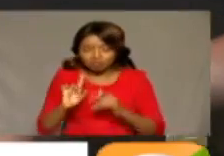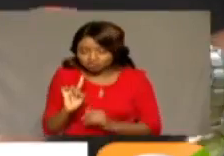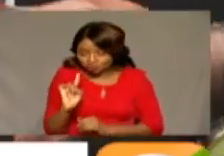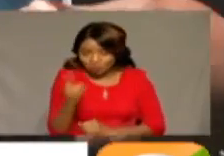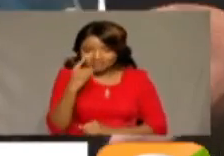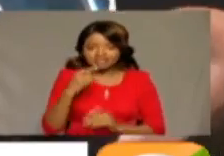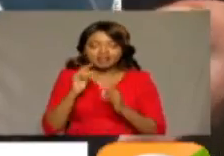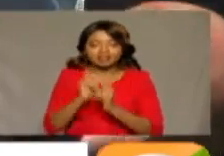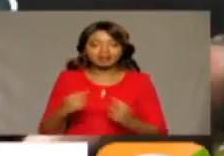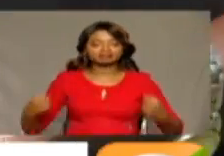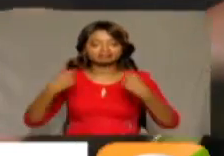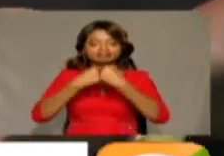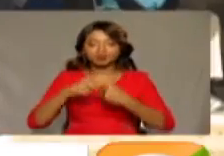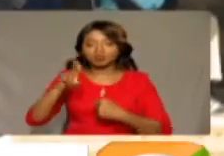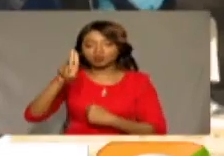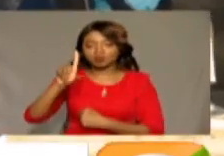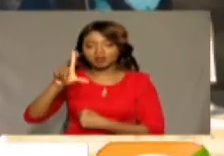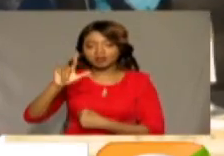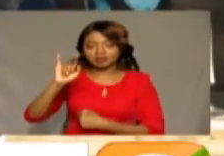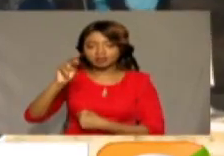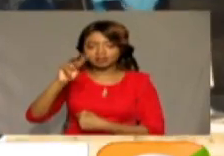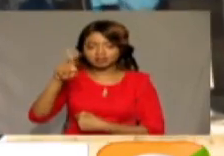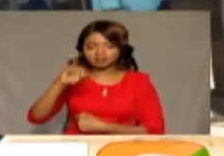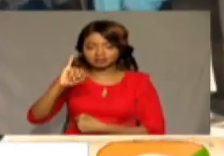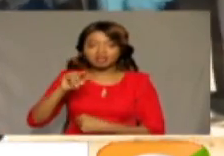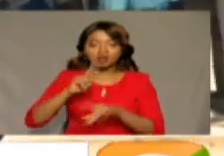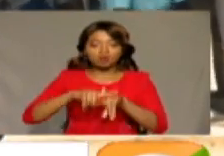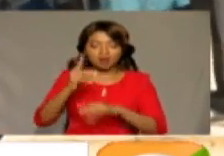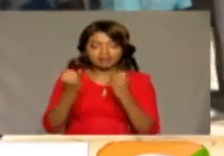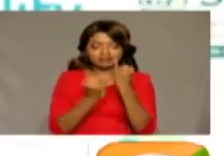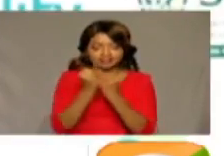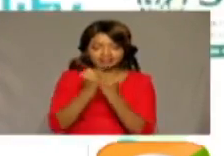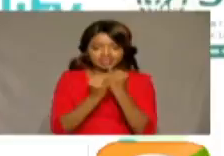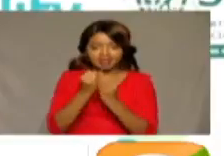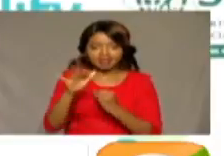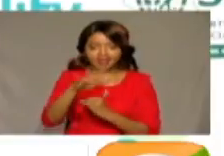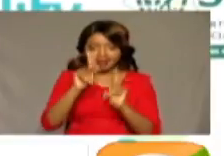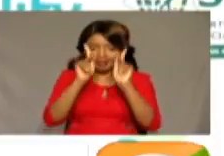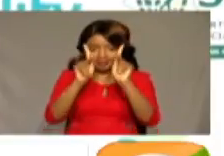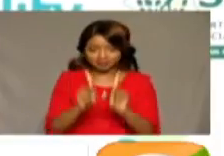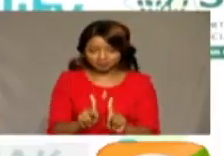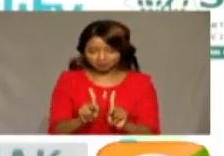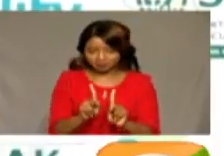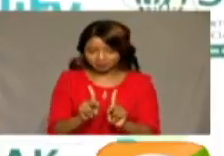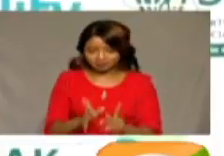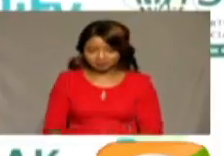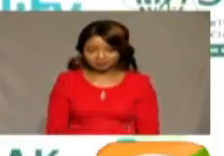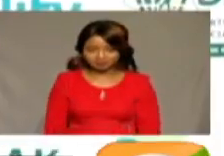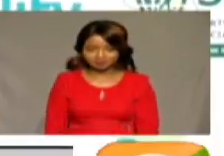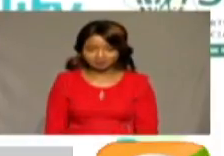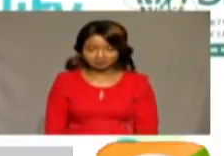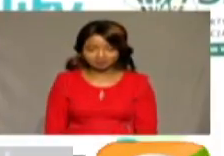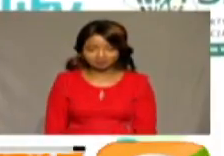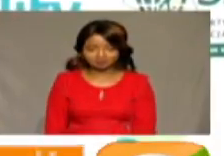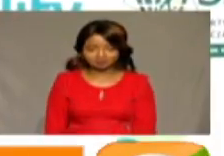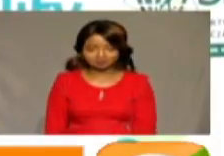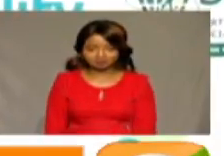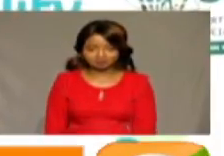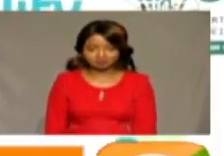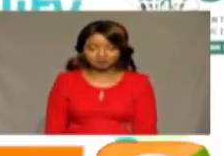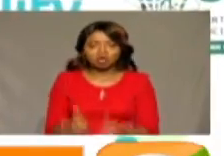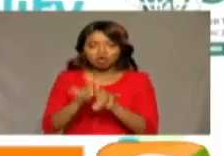Ulinzi Stars in their next league fixture on Saturday in Kisumu. It's a team game, and also I